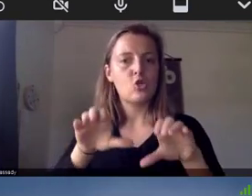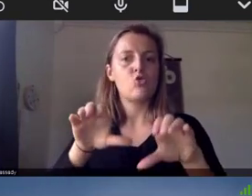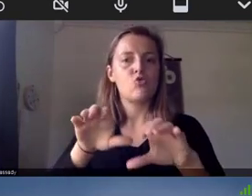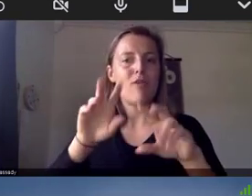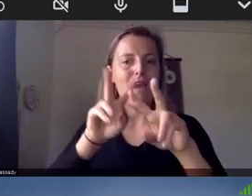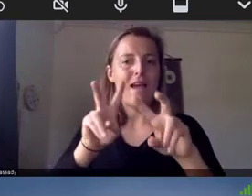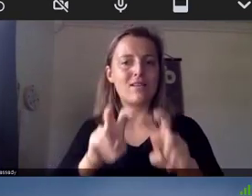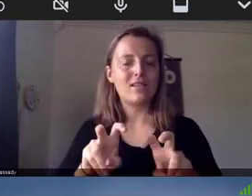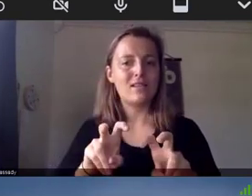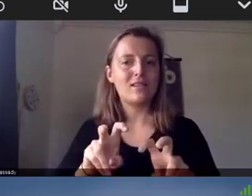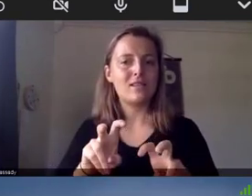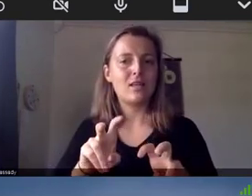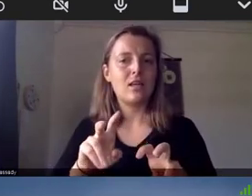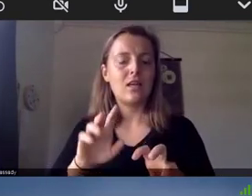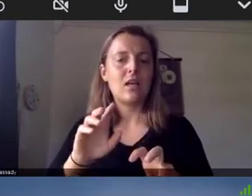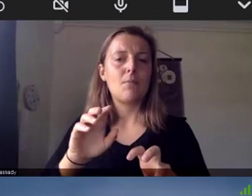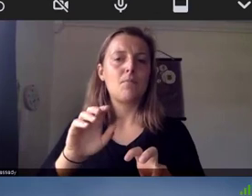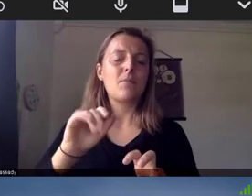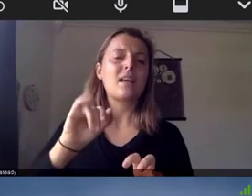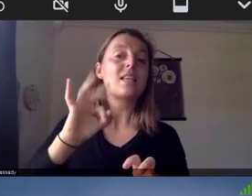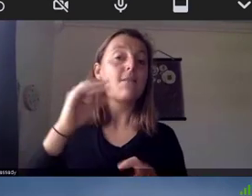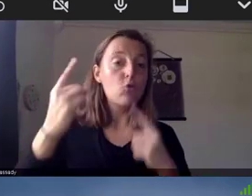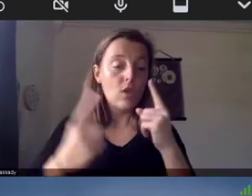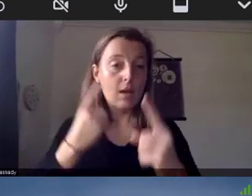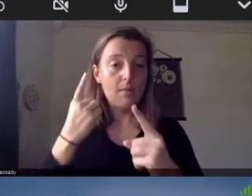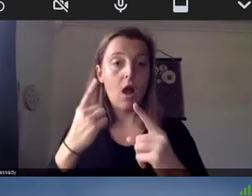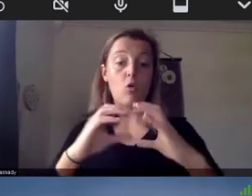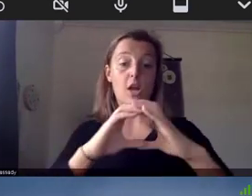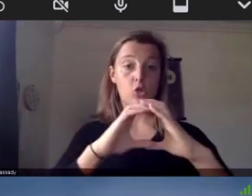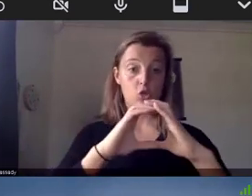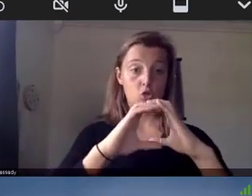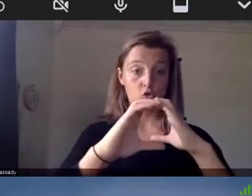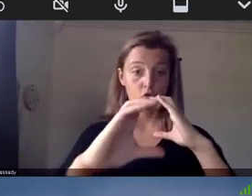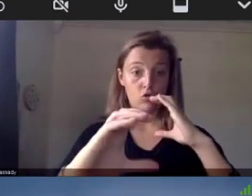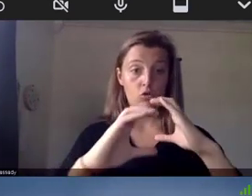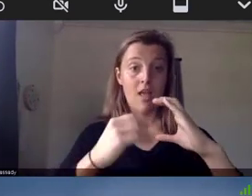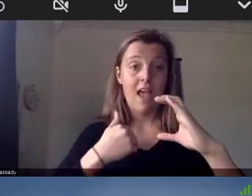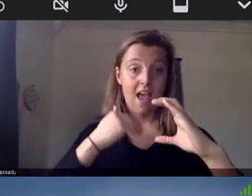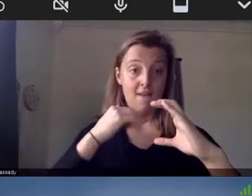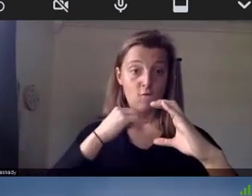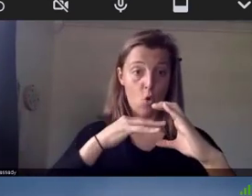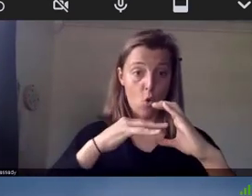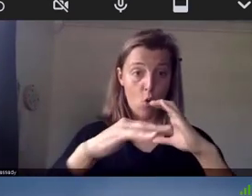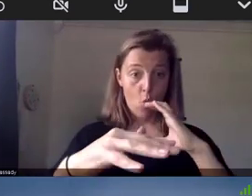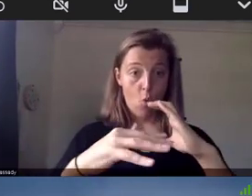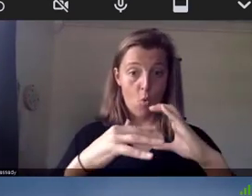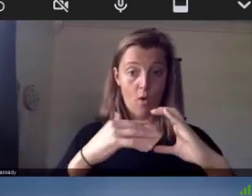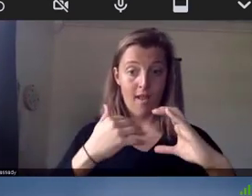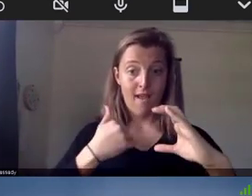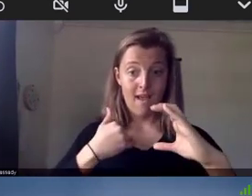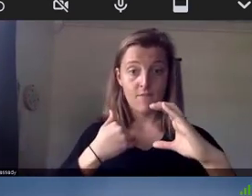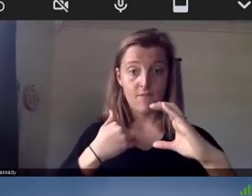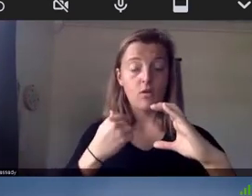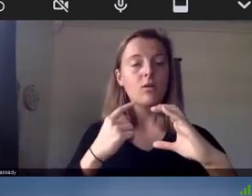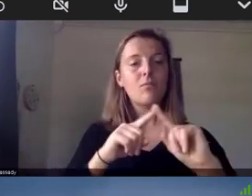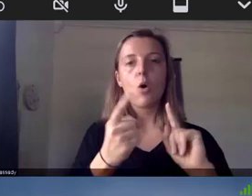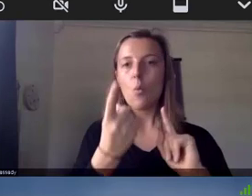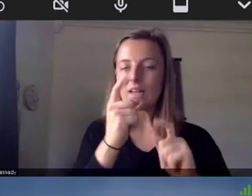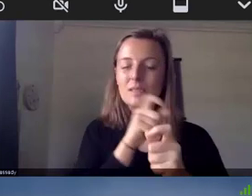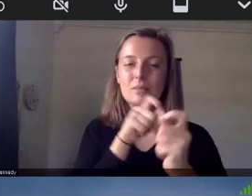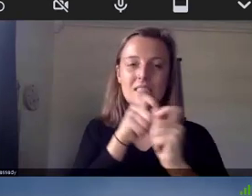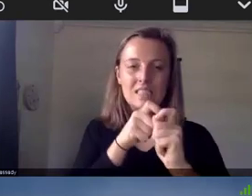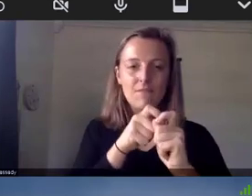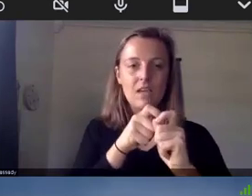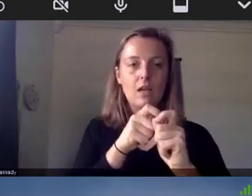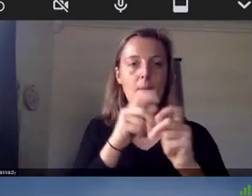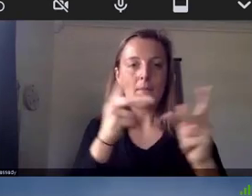through a channel, right? But you're at one particular cross section. So you're at a particular value of X length down